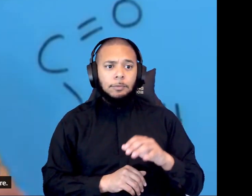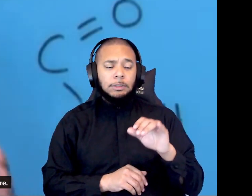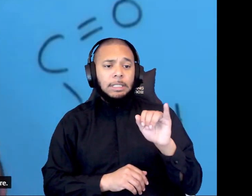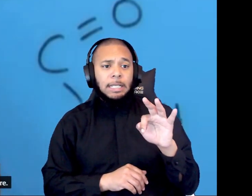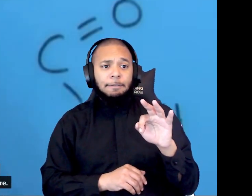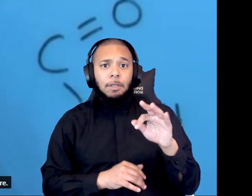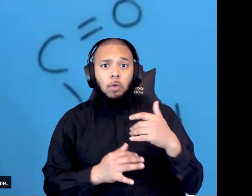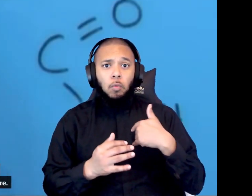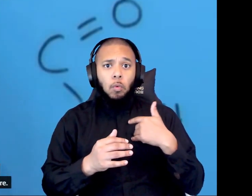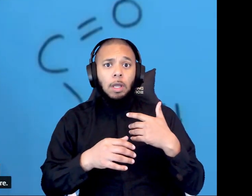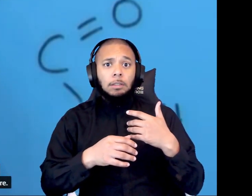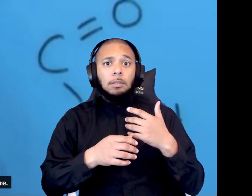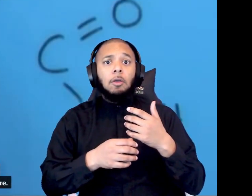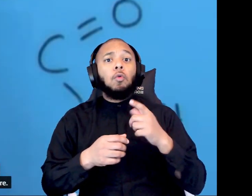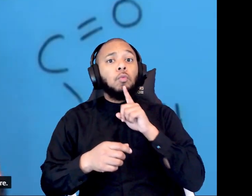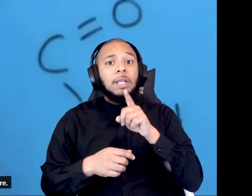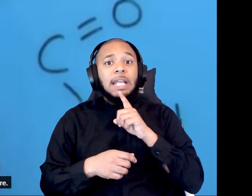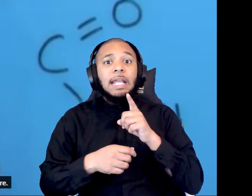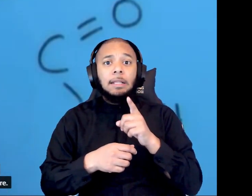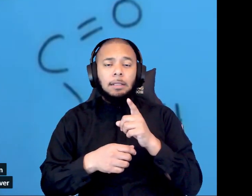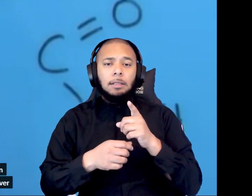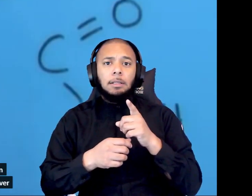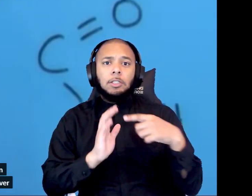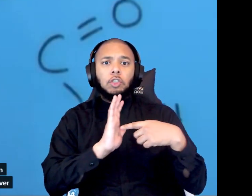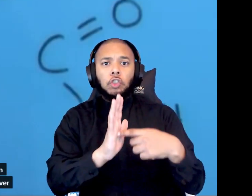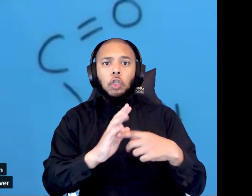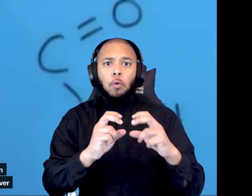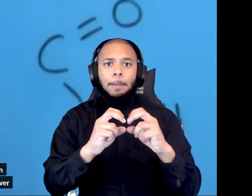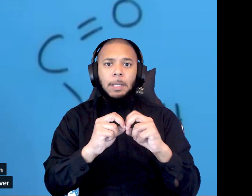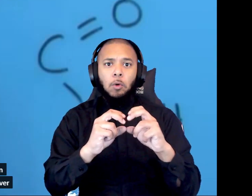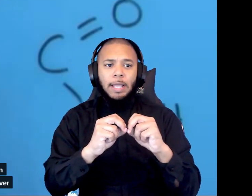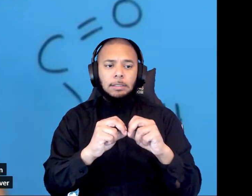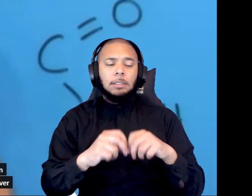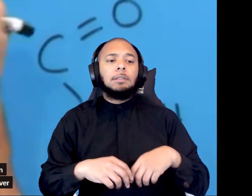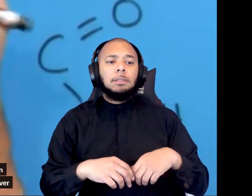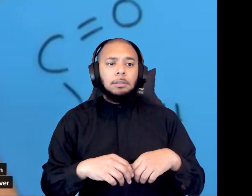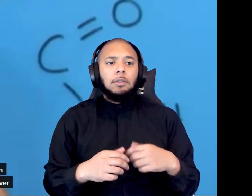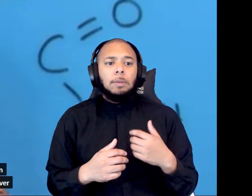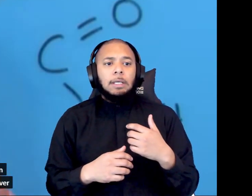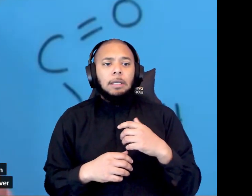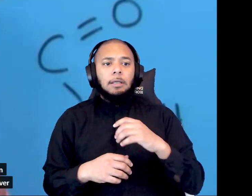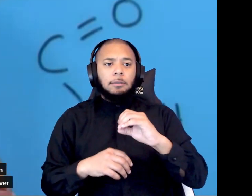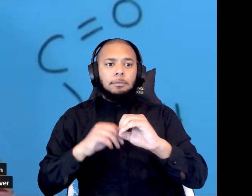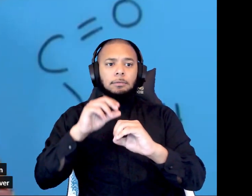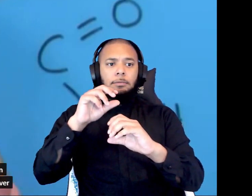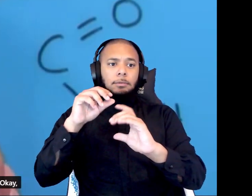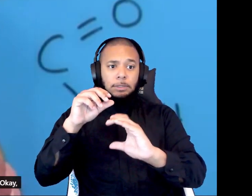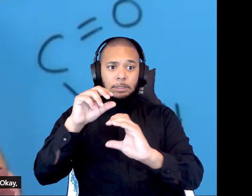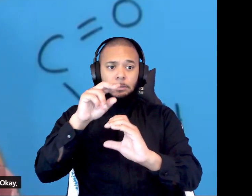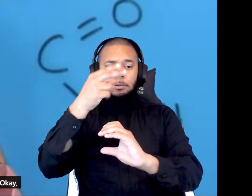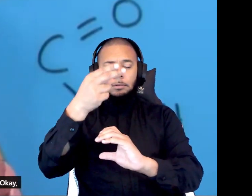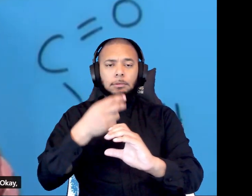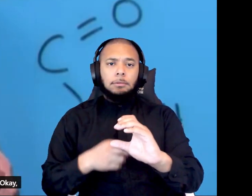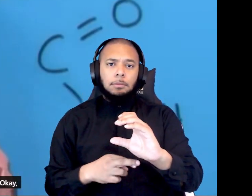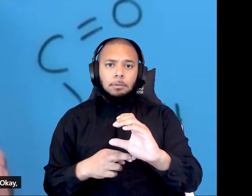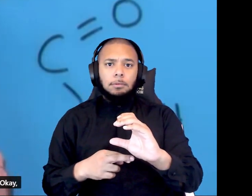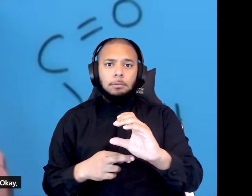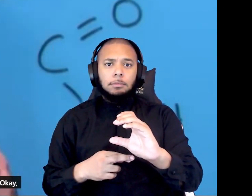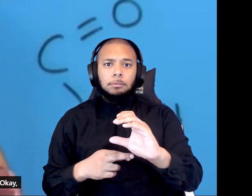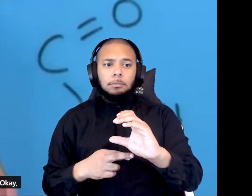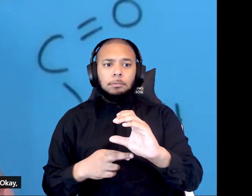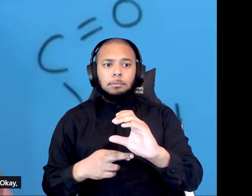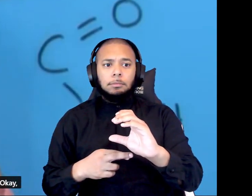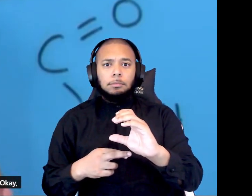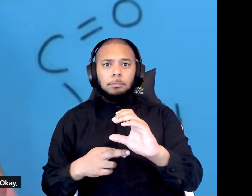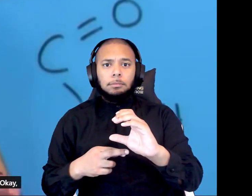if we wanted to make an amino acid, we'd have a hydrogen here, we'd have our R group here, and then we would have our carboxyl group over here, which is going to